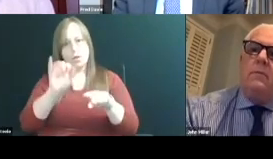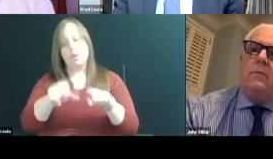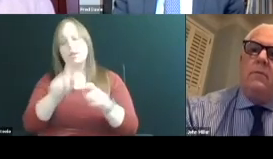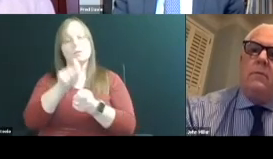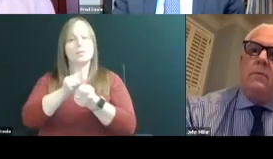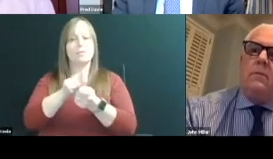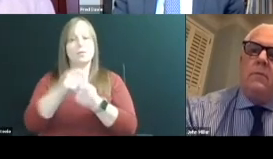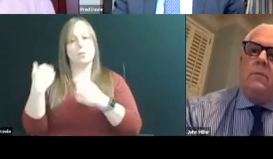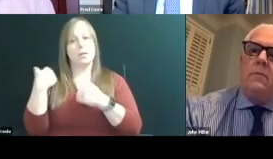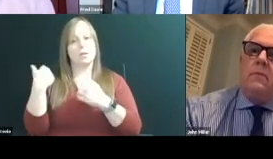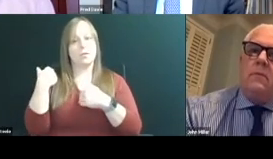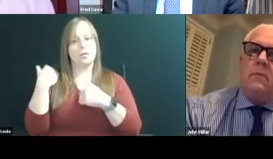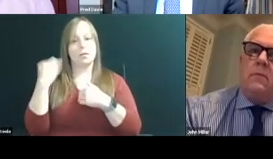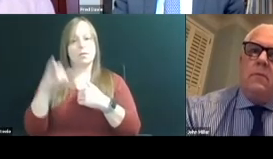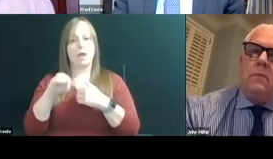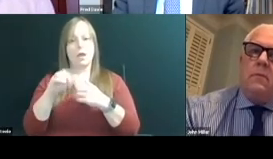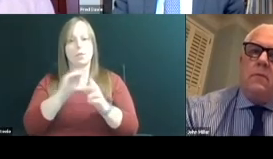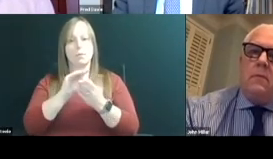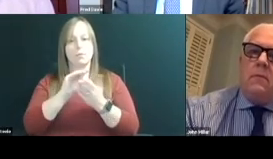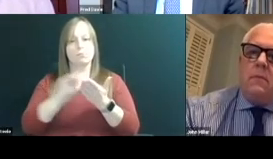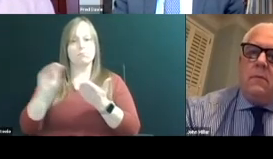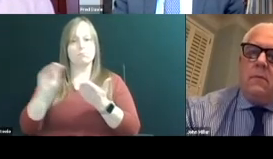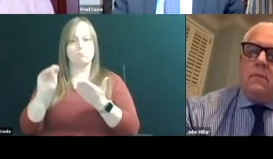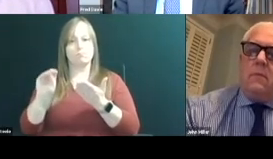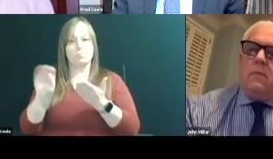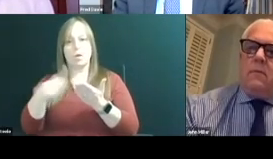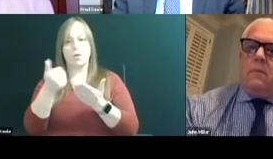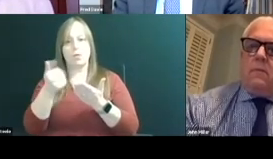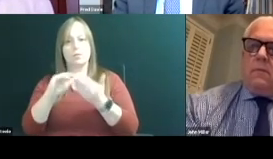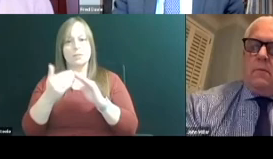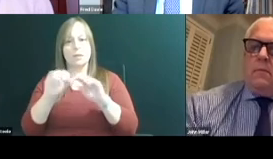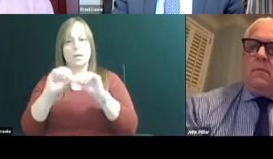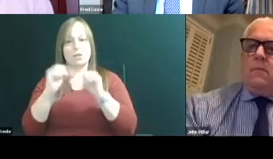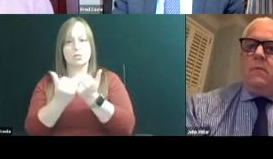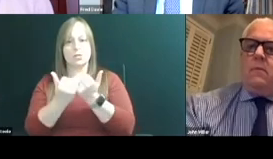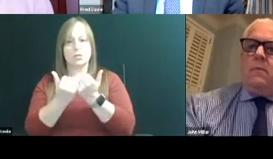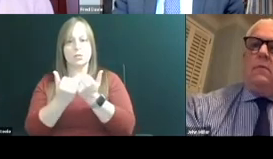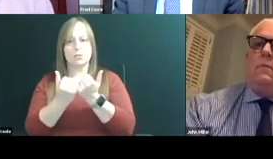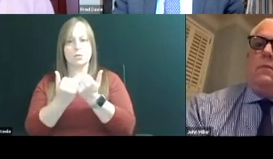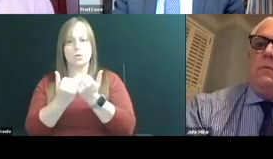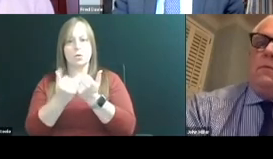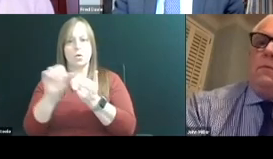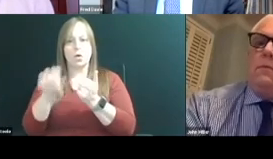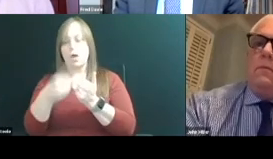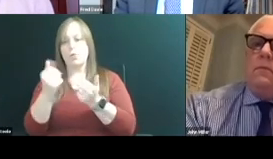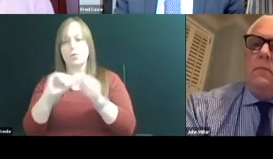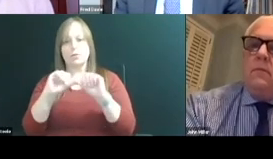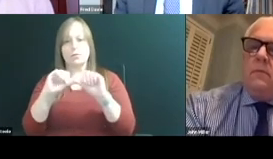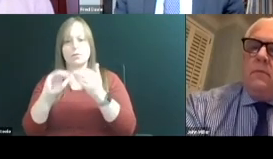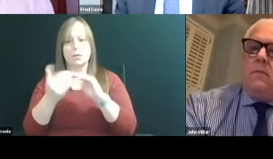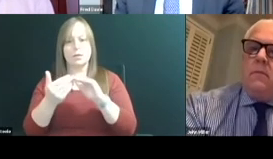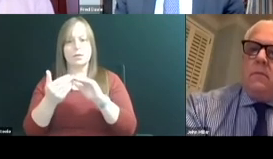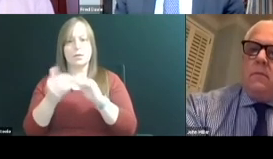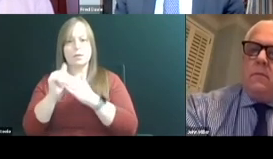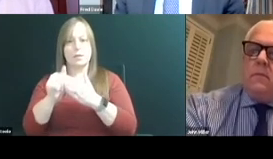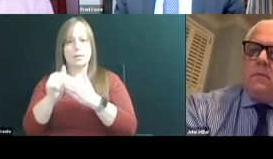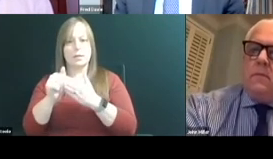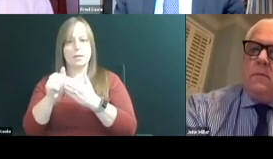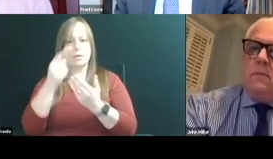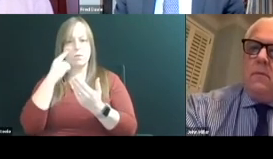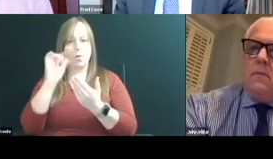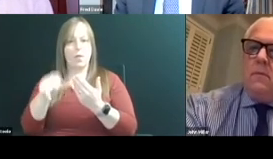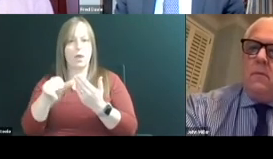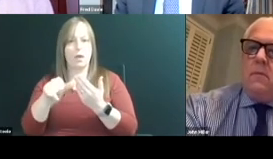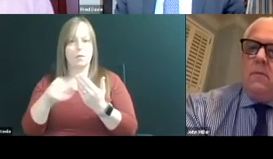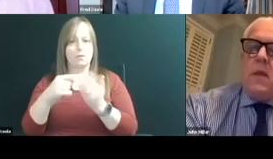certain responsibilities that could be moved towards other city agencies or other city agencies could take the lead on,